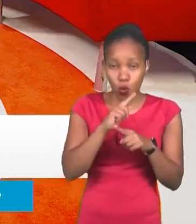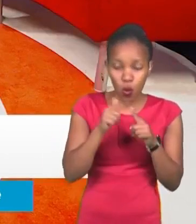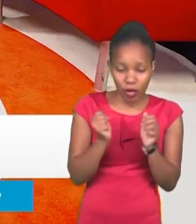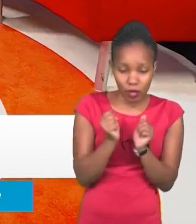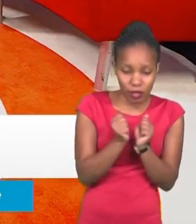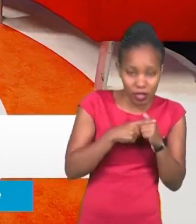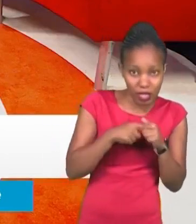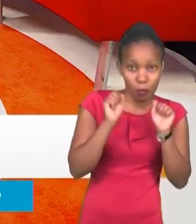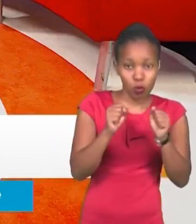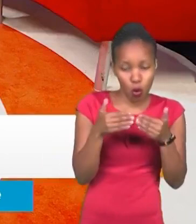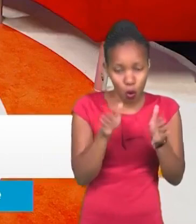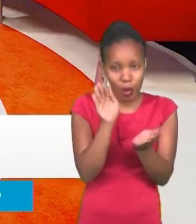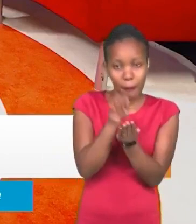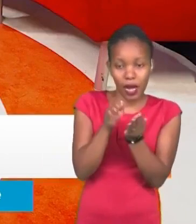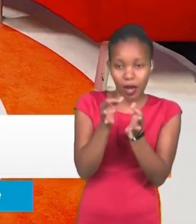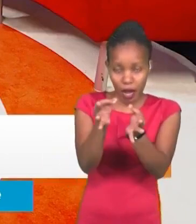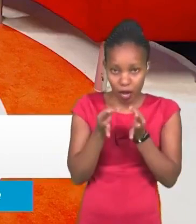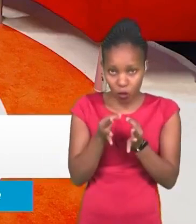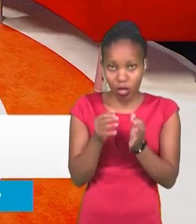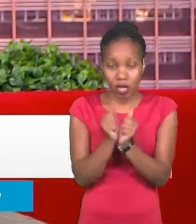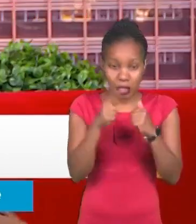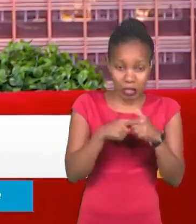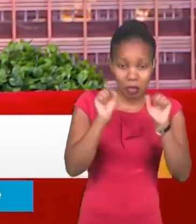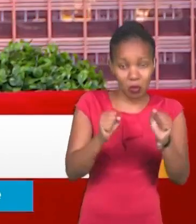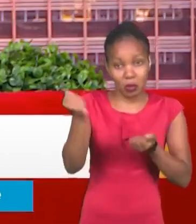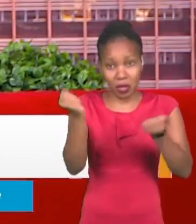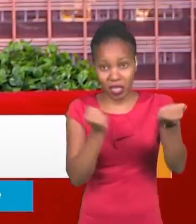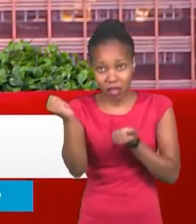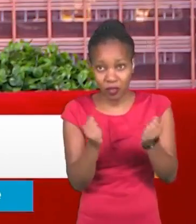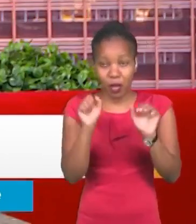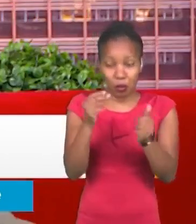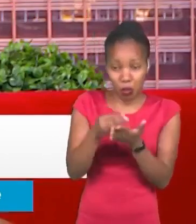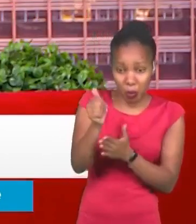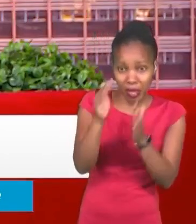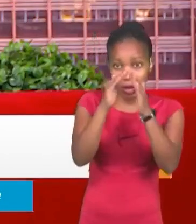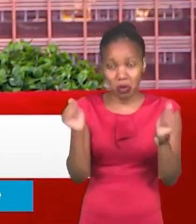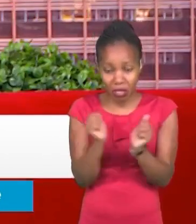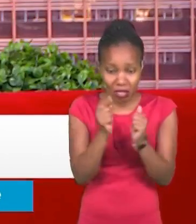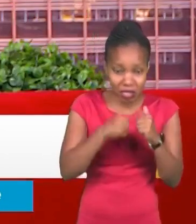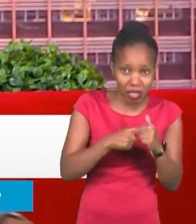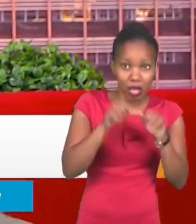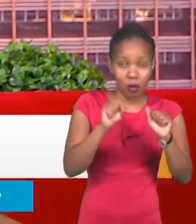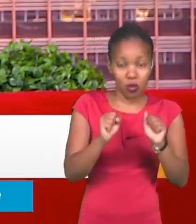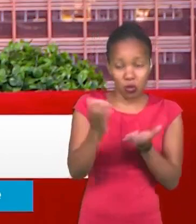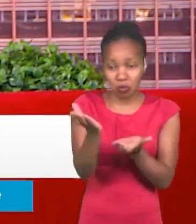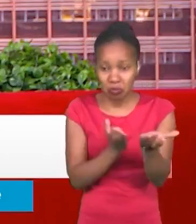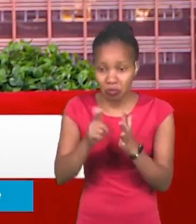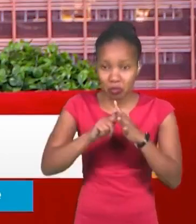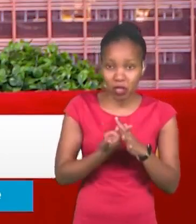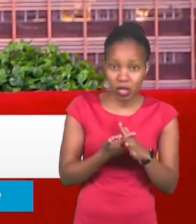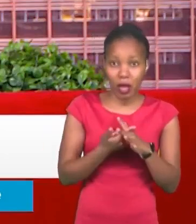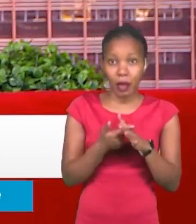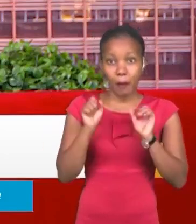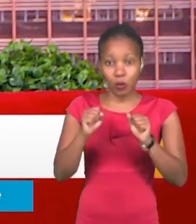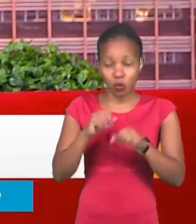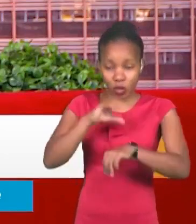a bank account, at 16 they can drive, at 16 they can buy a house, at 16 they can get in business, at 16 they can get a